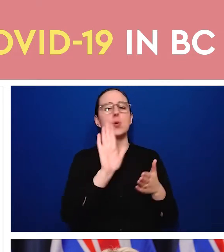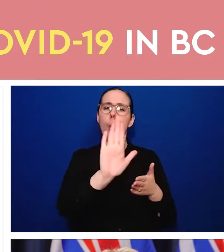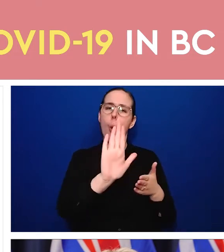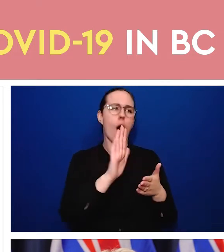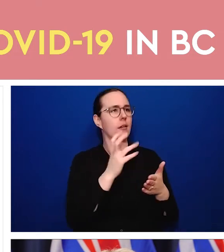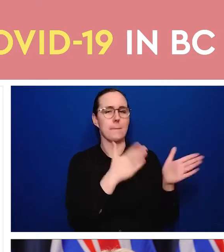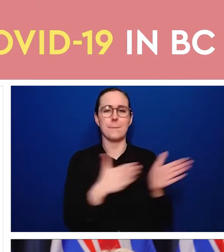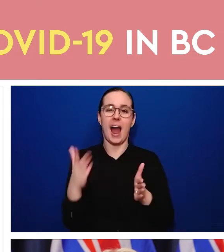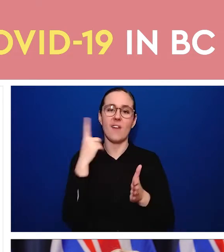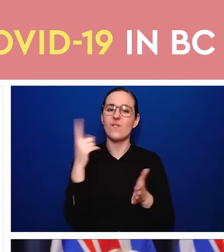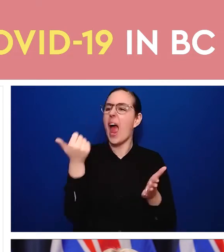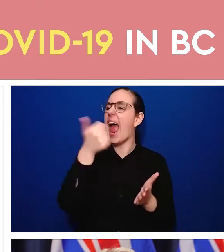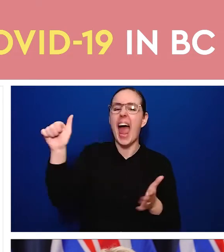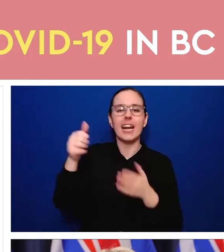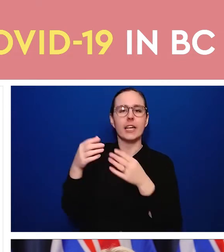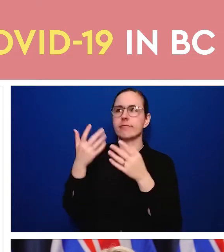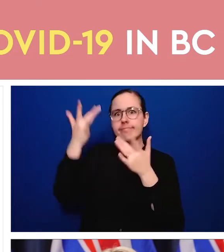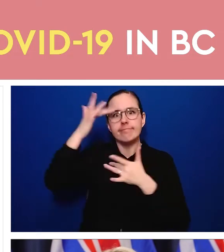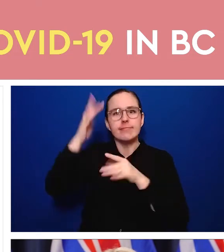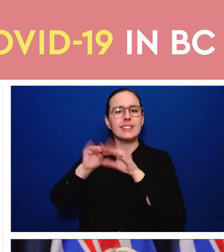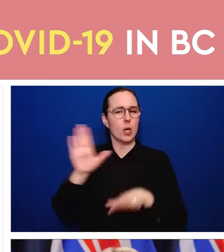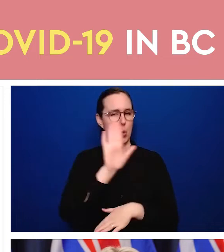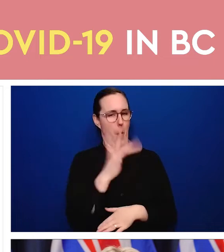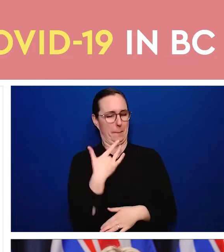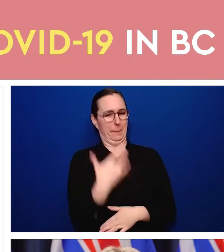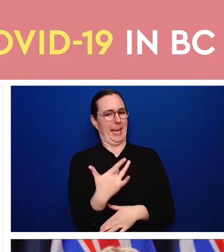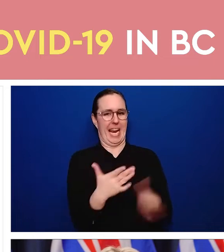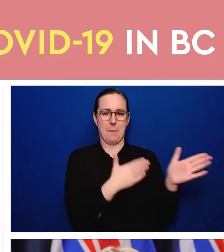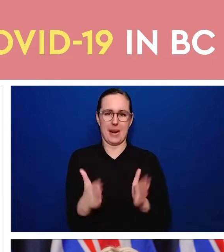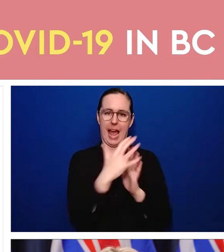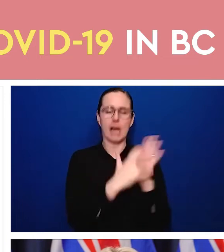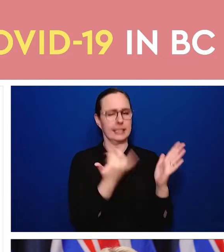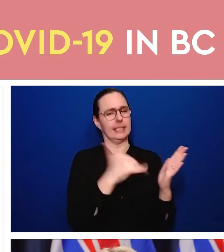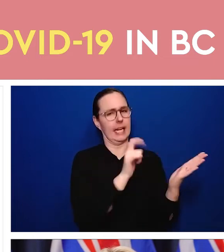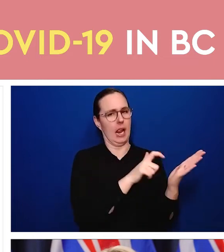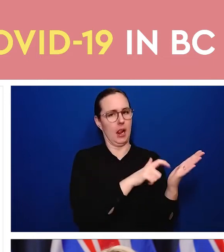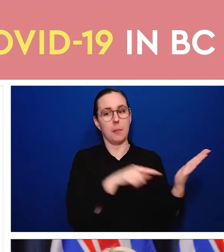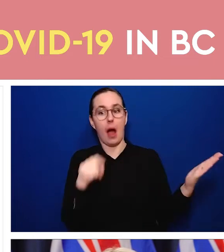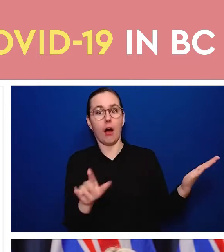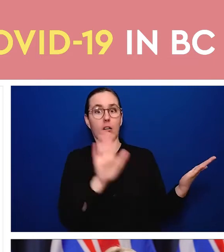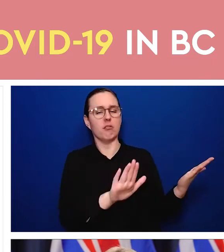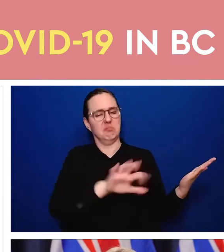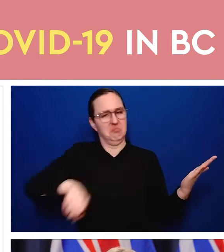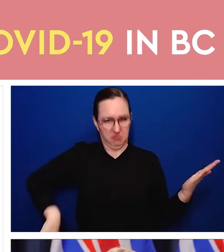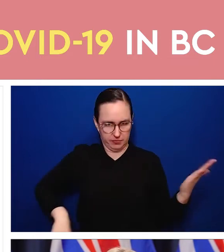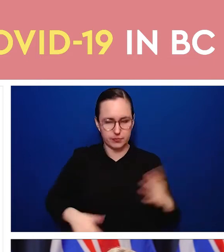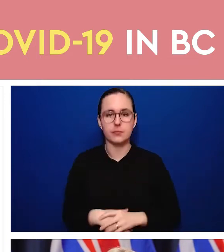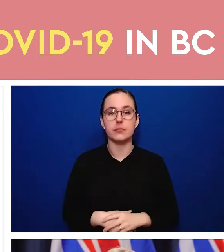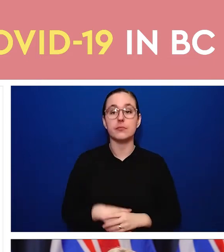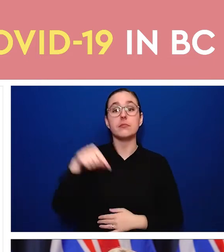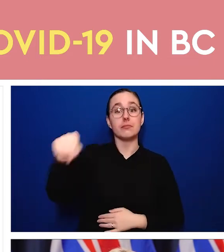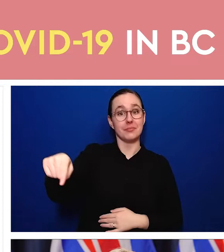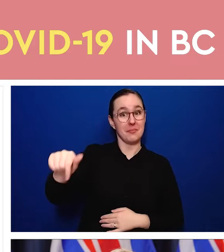In addition, we're going to be repealing an order that requires post-secondary students who live in residence to be